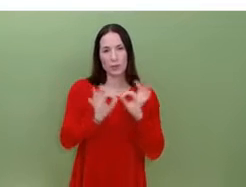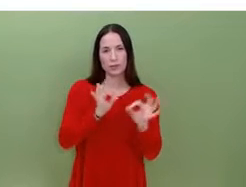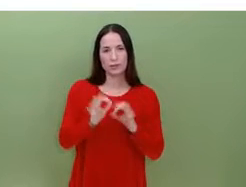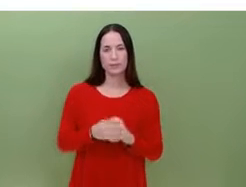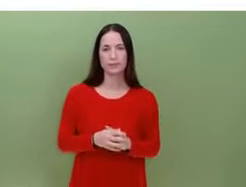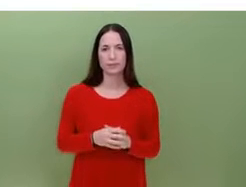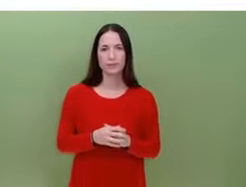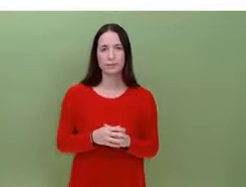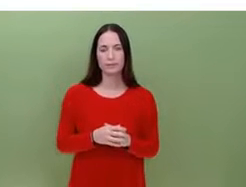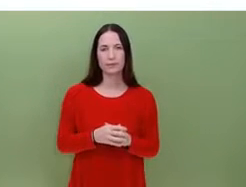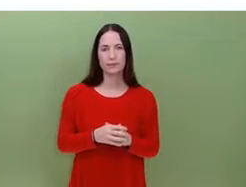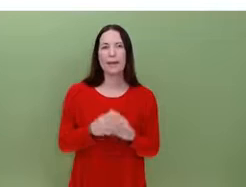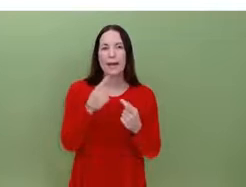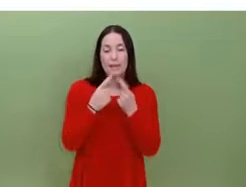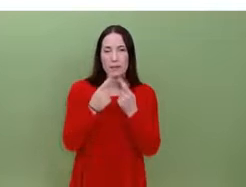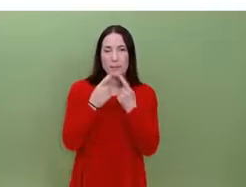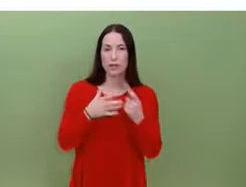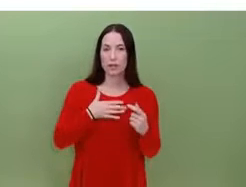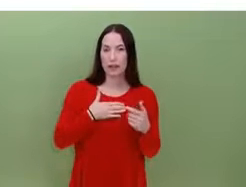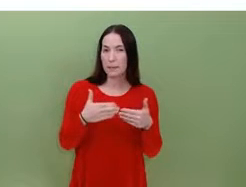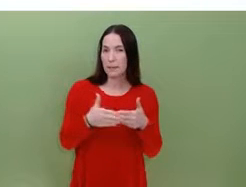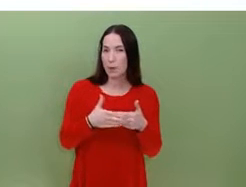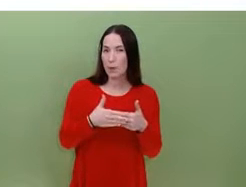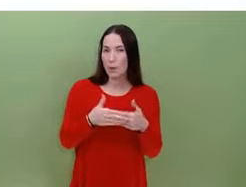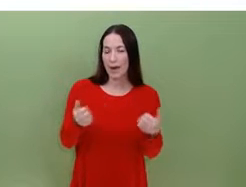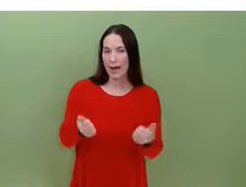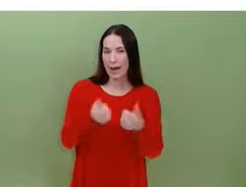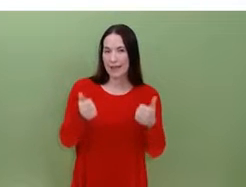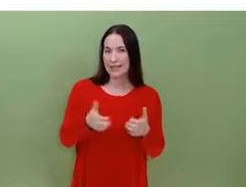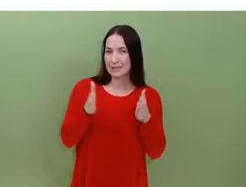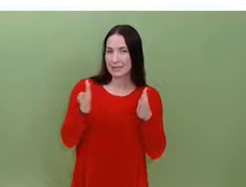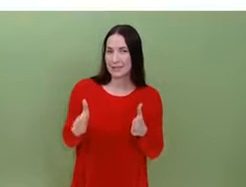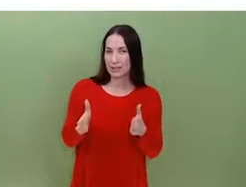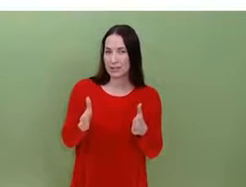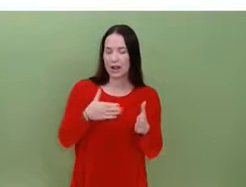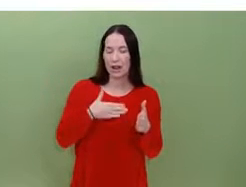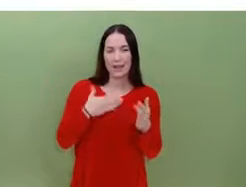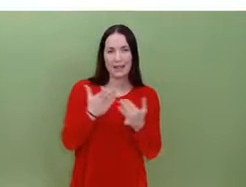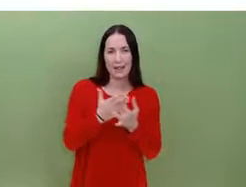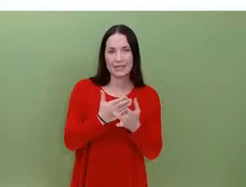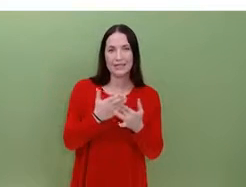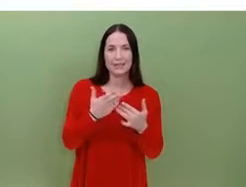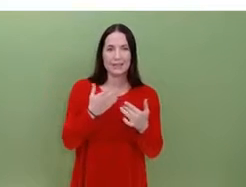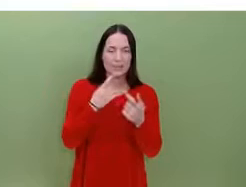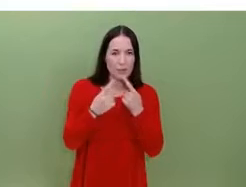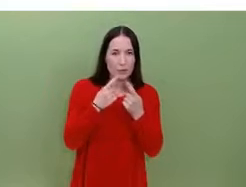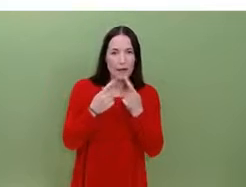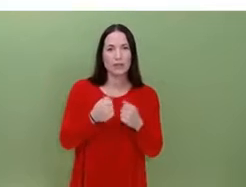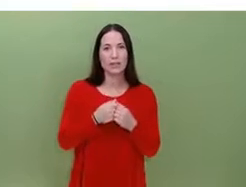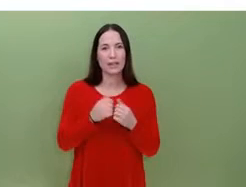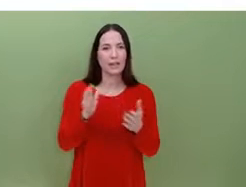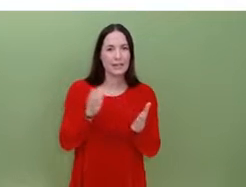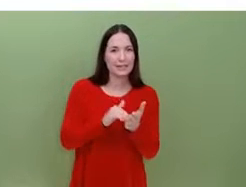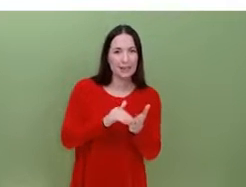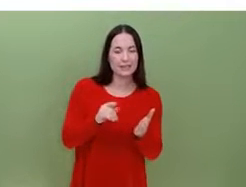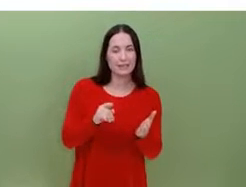more information at the end of the session about where you can access the materials or get your attendance, then please do get back in